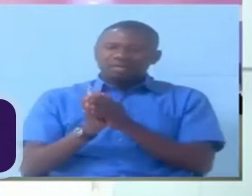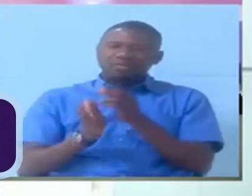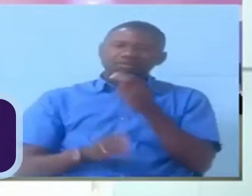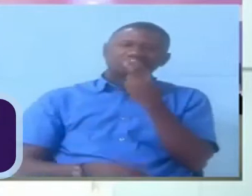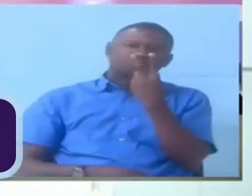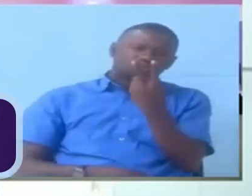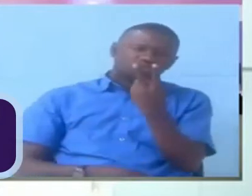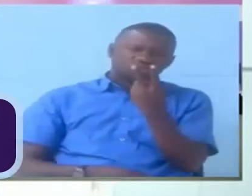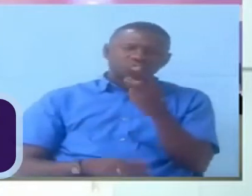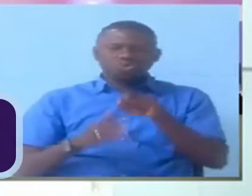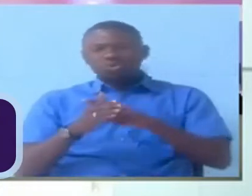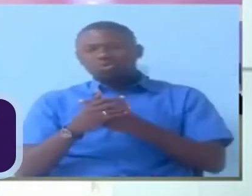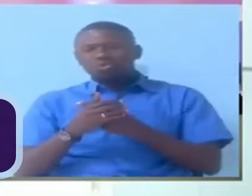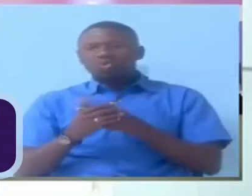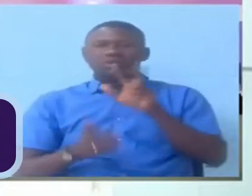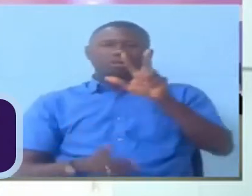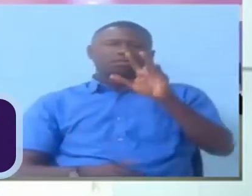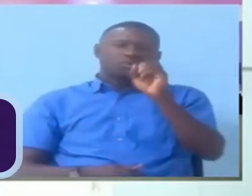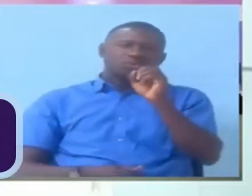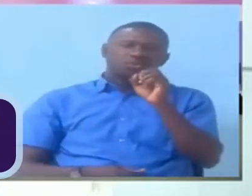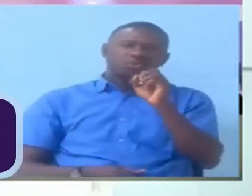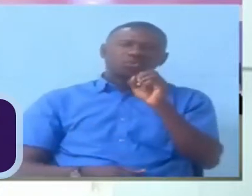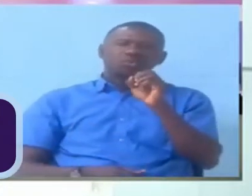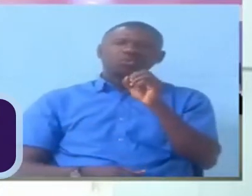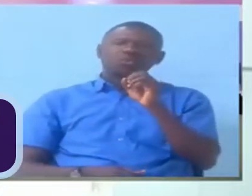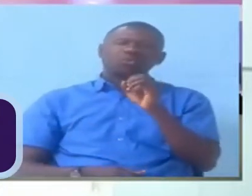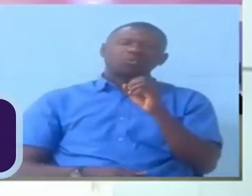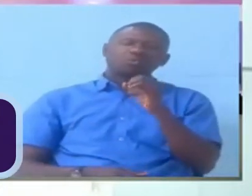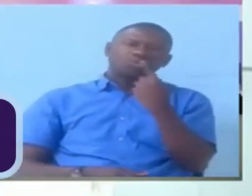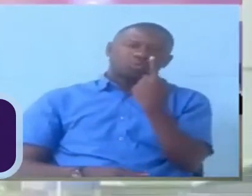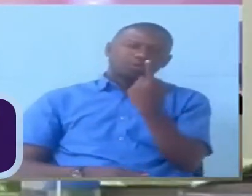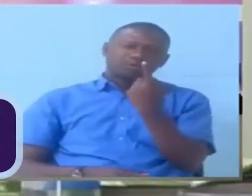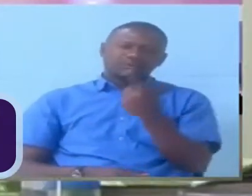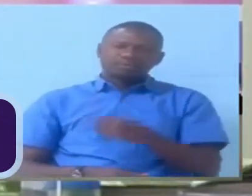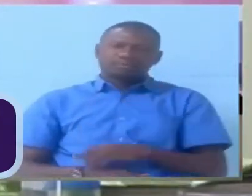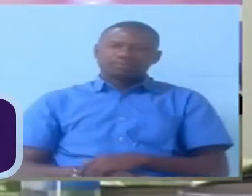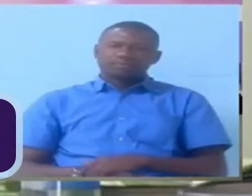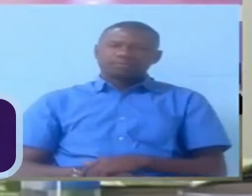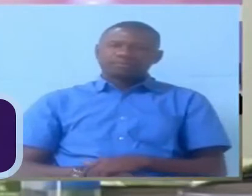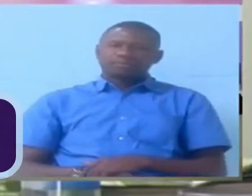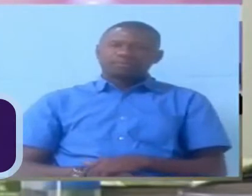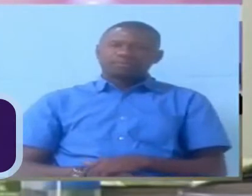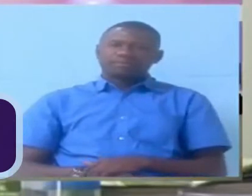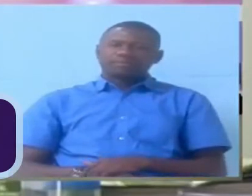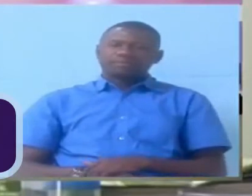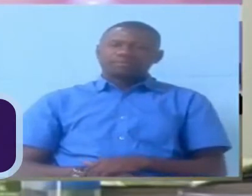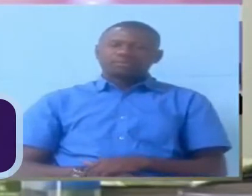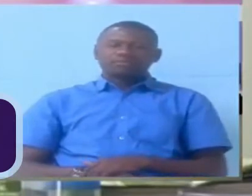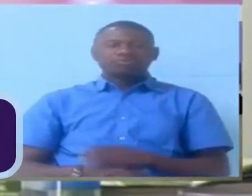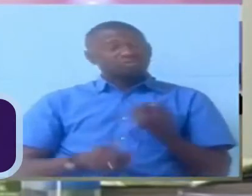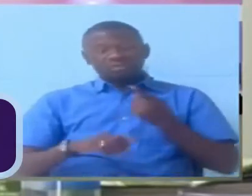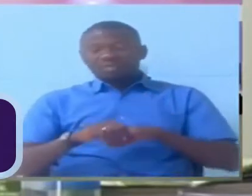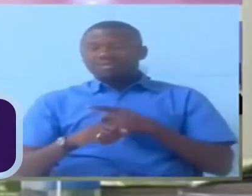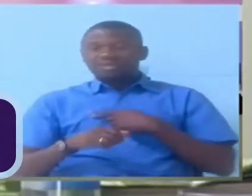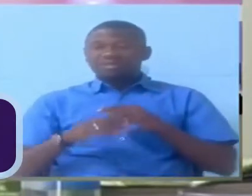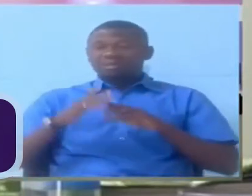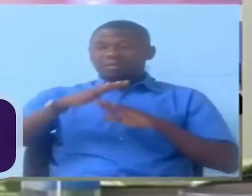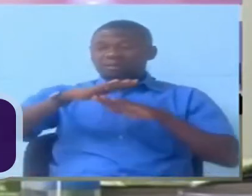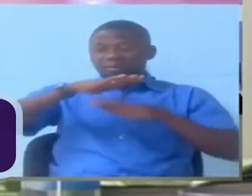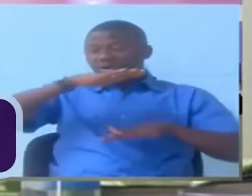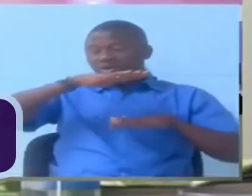tela karola. I was not promoted, but I was lifted. Man napala so la fade baribitu yenakulu selendi santo.